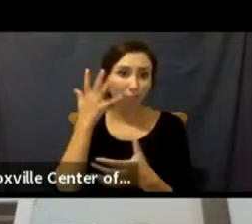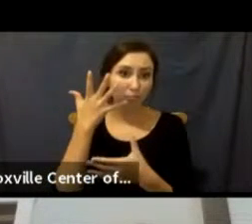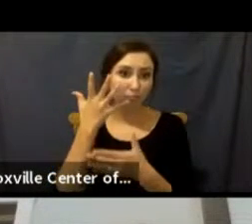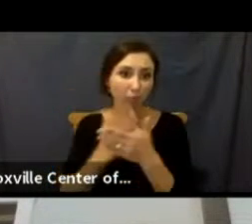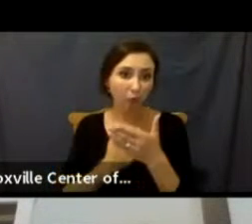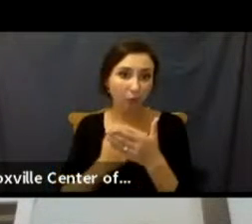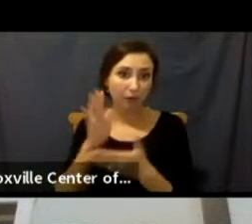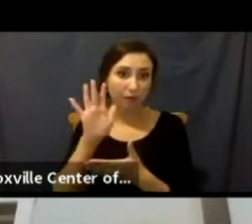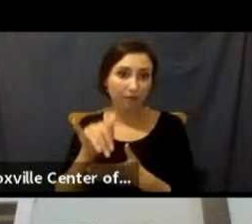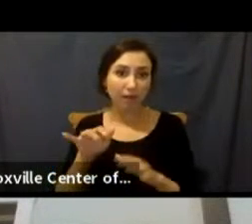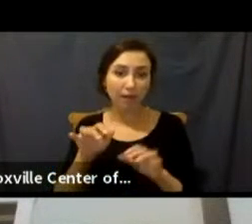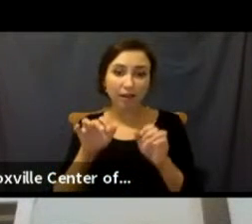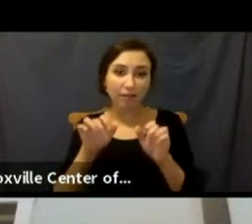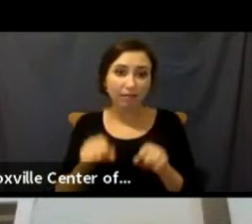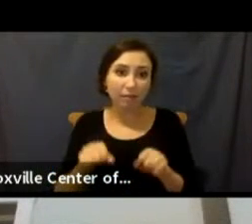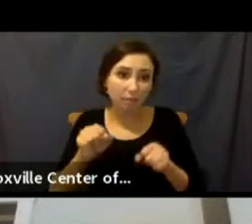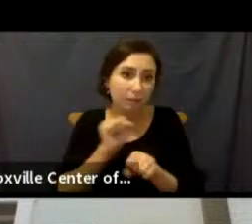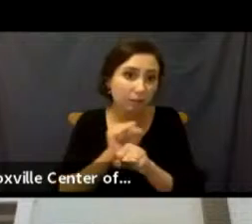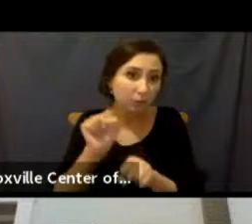ability to work,